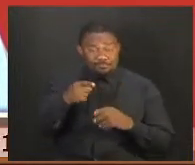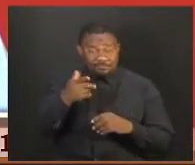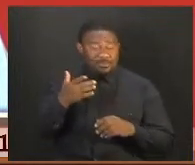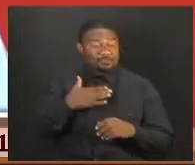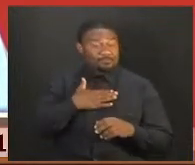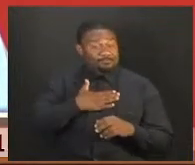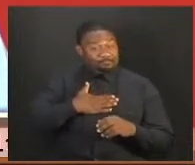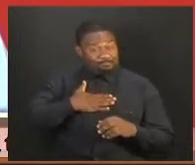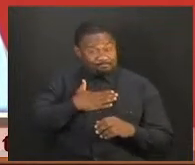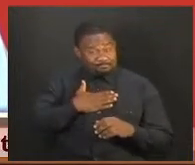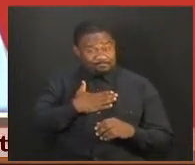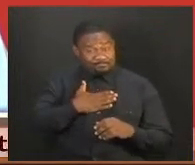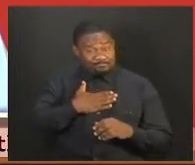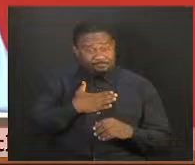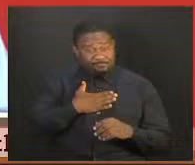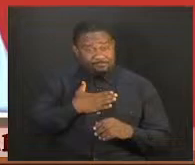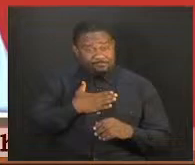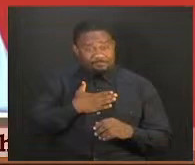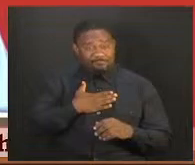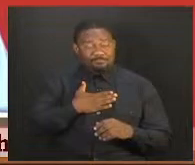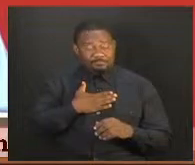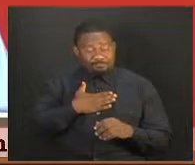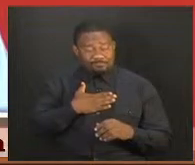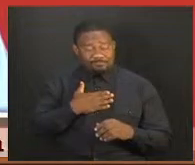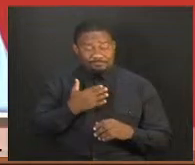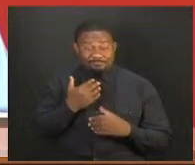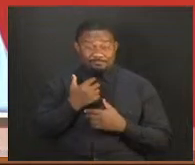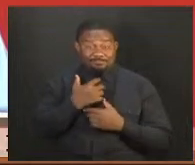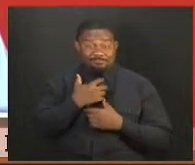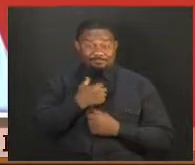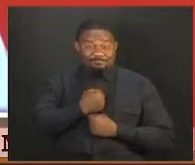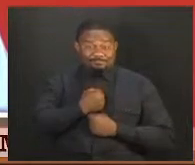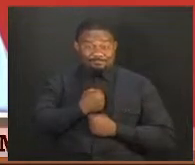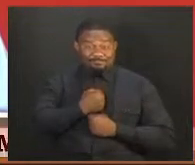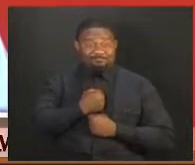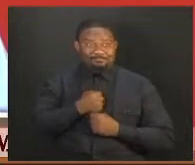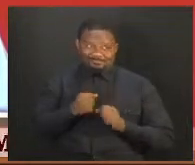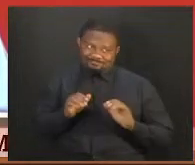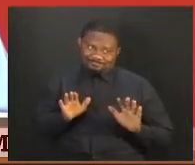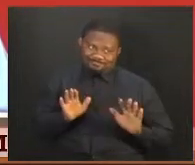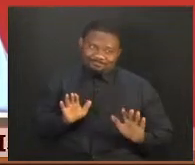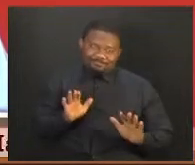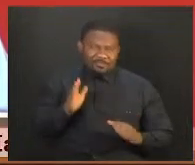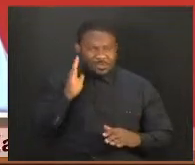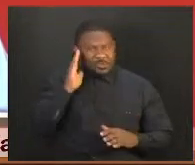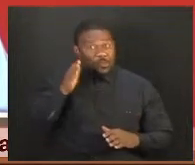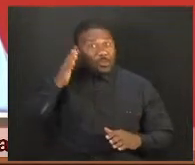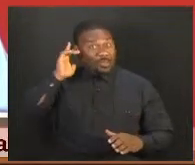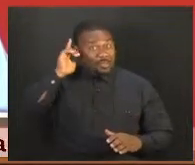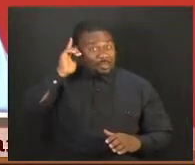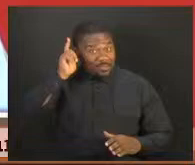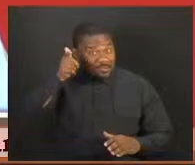please kindly hold your peace. We'll get it corrected later on.